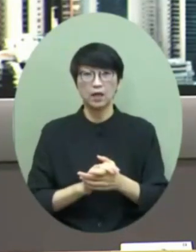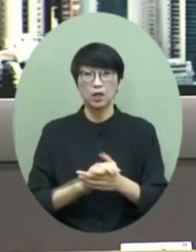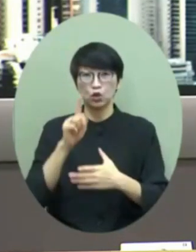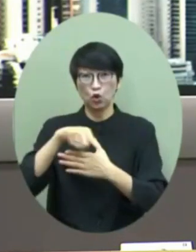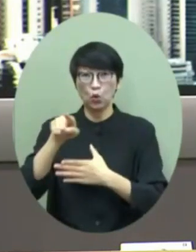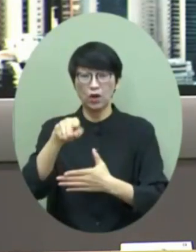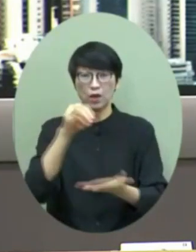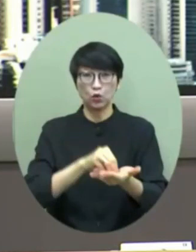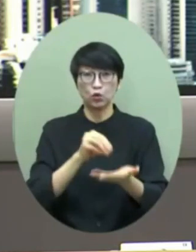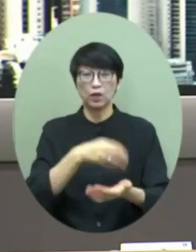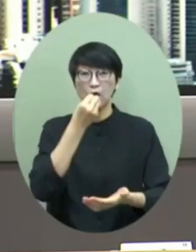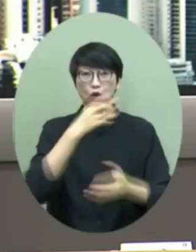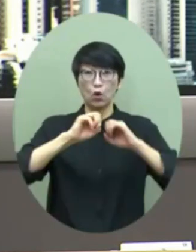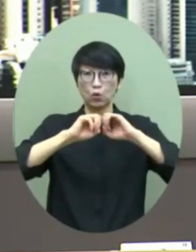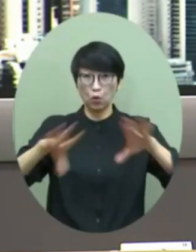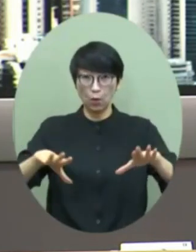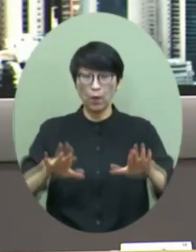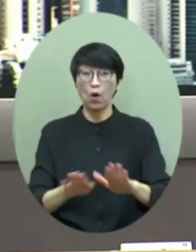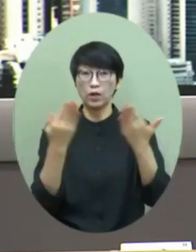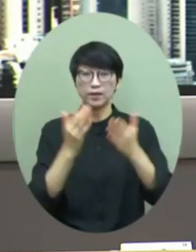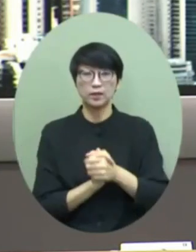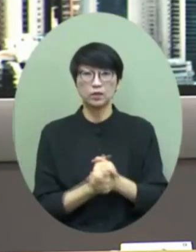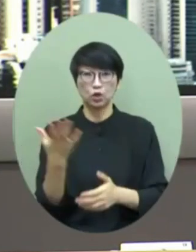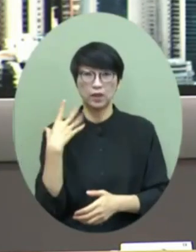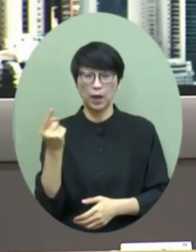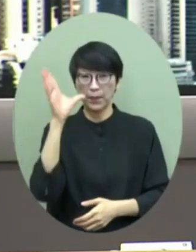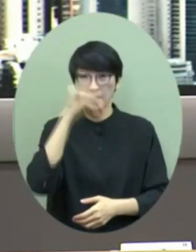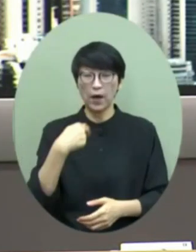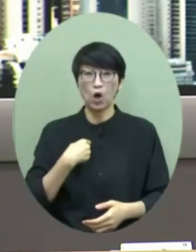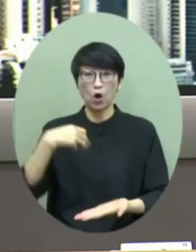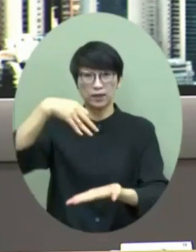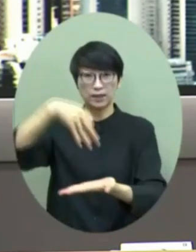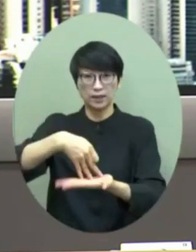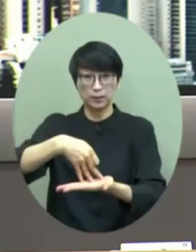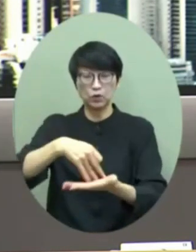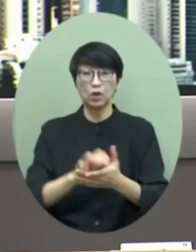And in accordance with the decision passed by the NPC earlier,